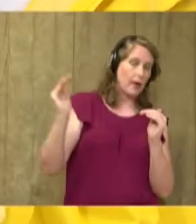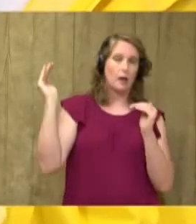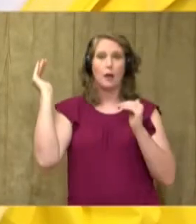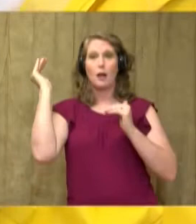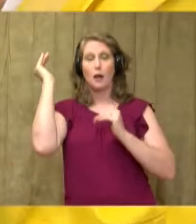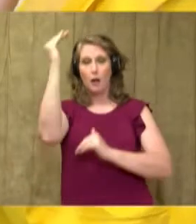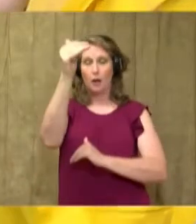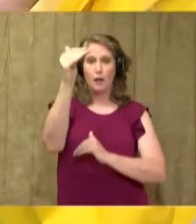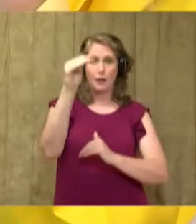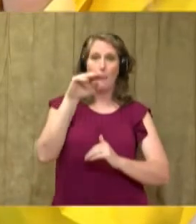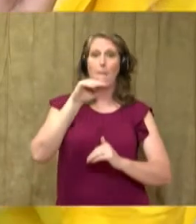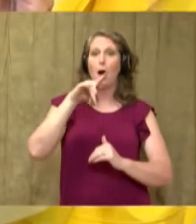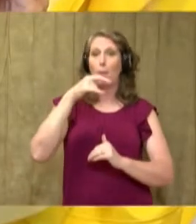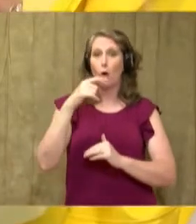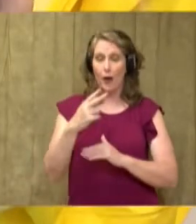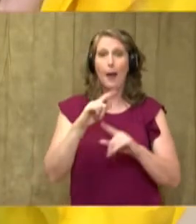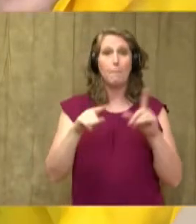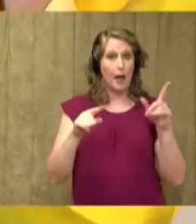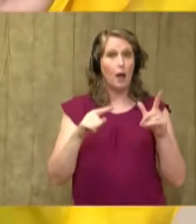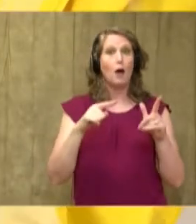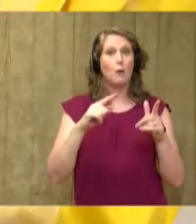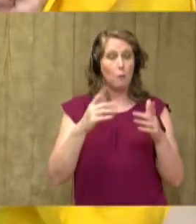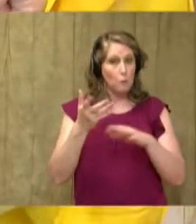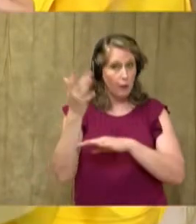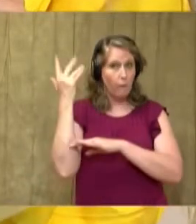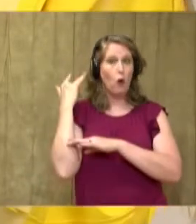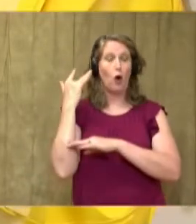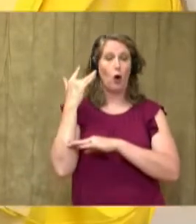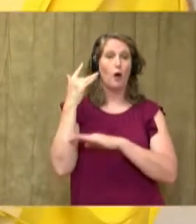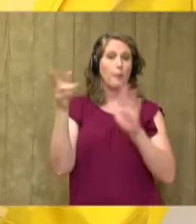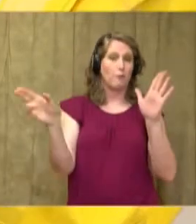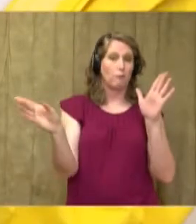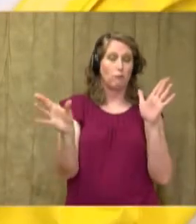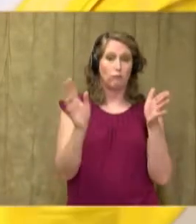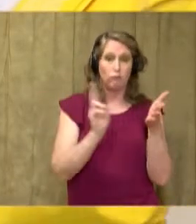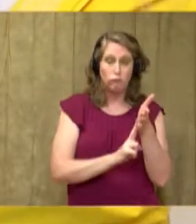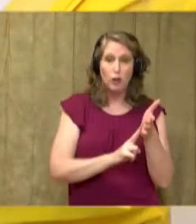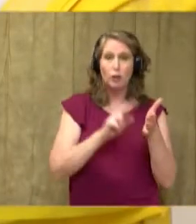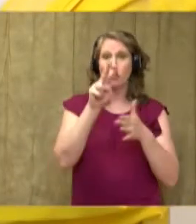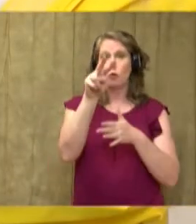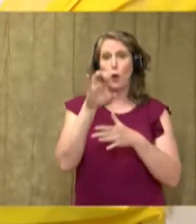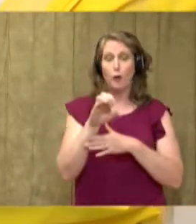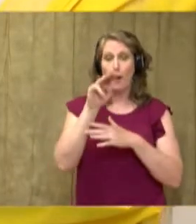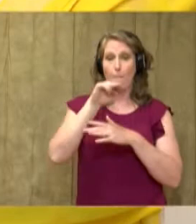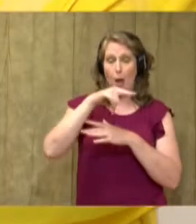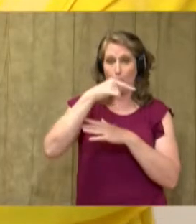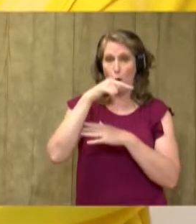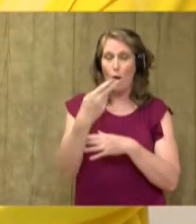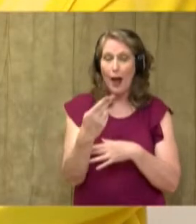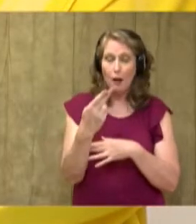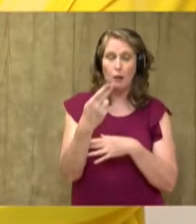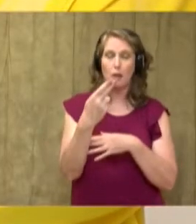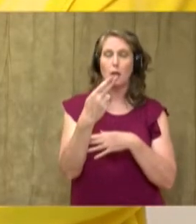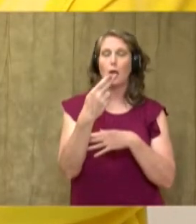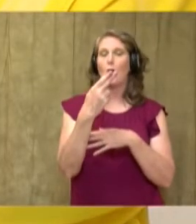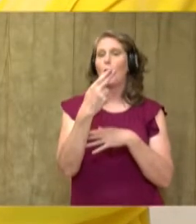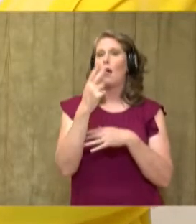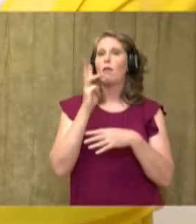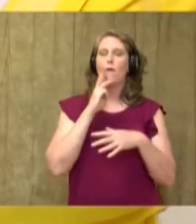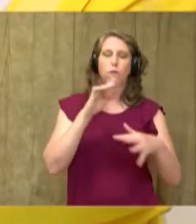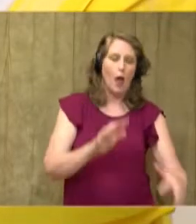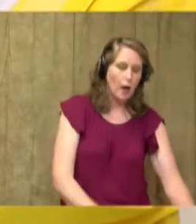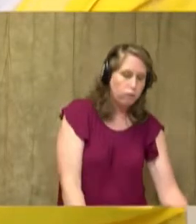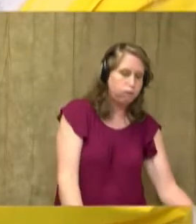per hour, but they have been recorded at more than 200 miles per hour. There is massive